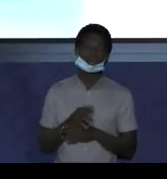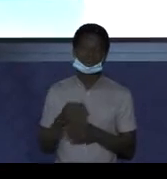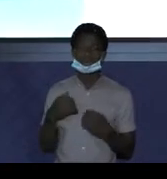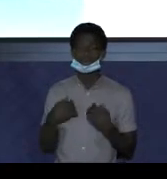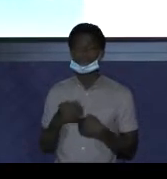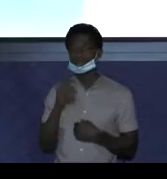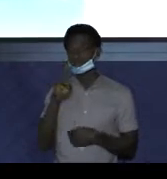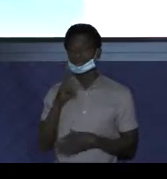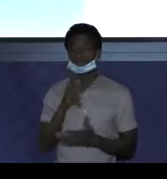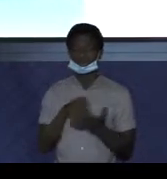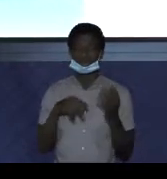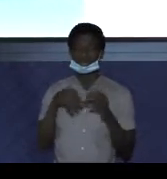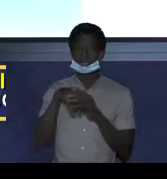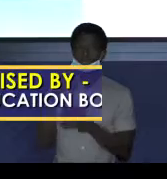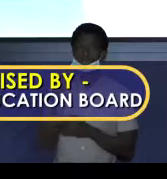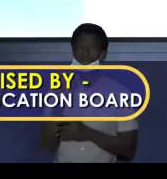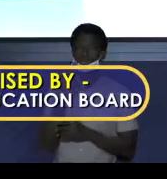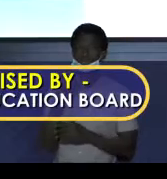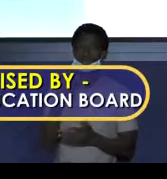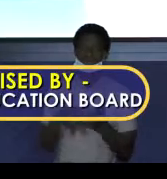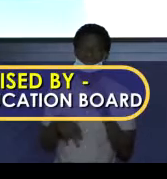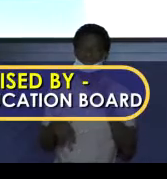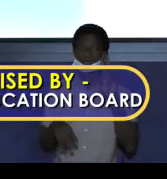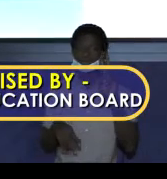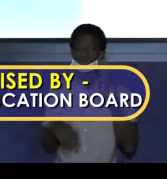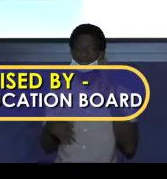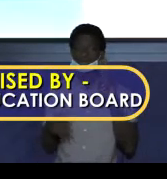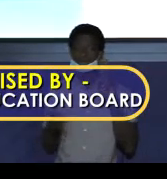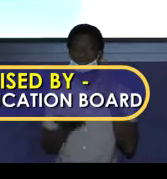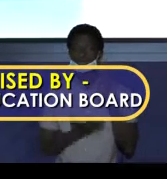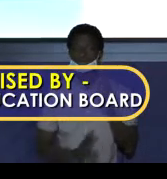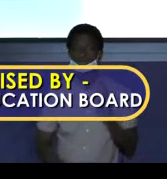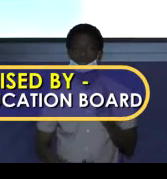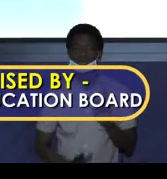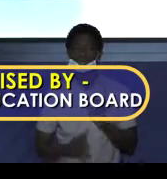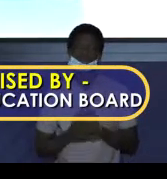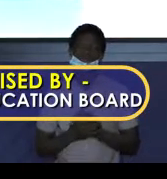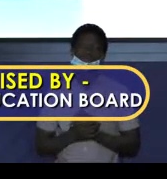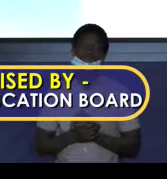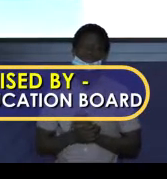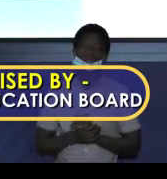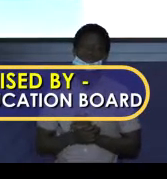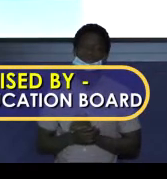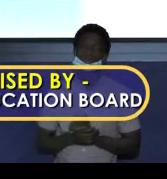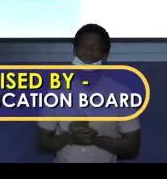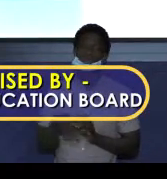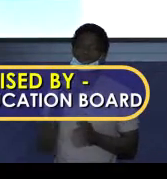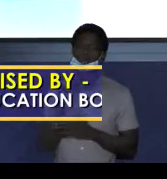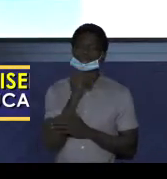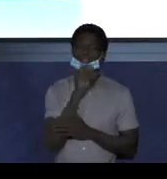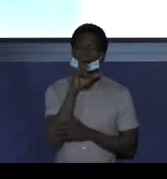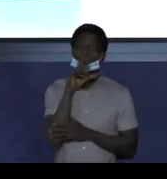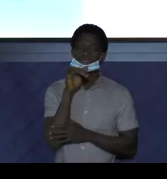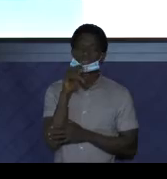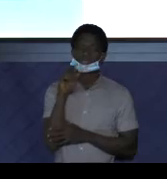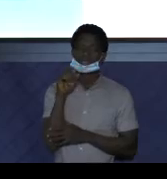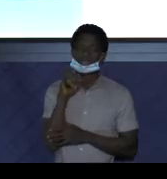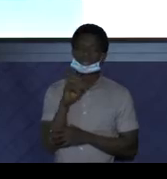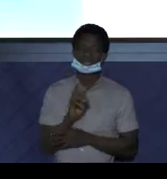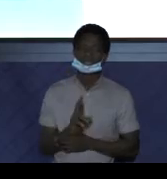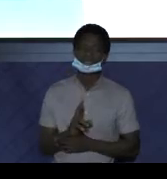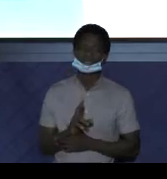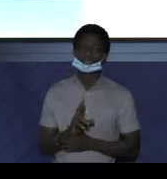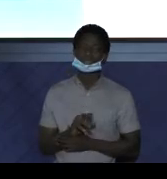occupy two parts out of three parts. And that is two-thirds. The sphere will occupy two parts out of three parts of a cylinder. That